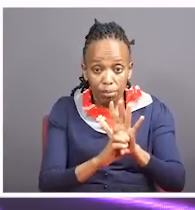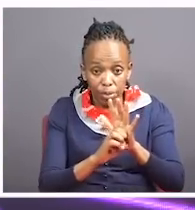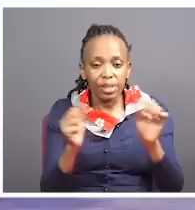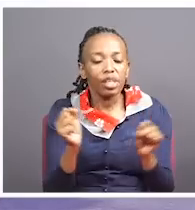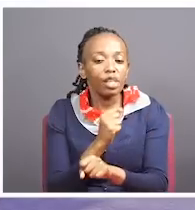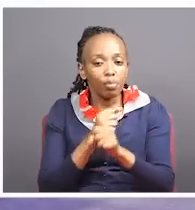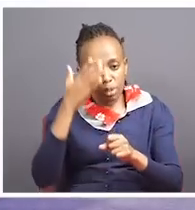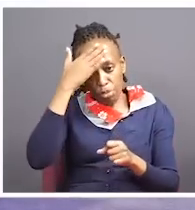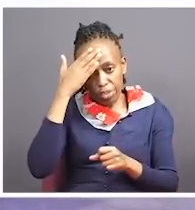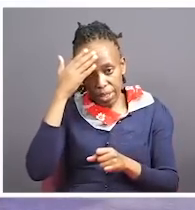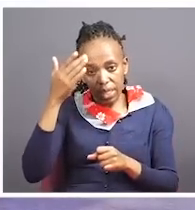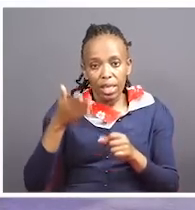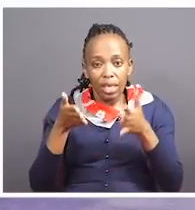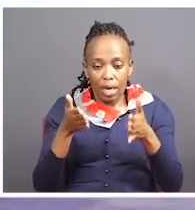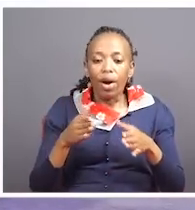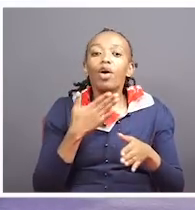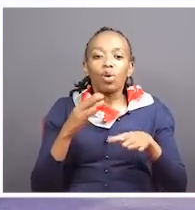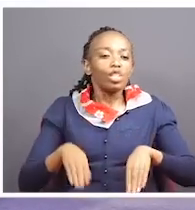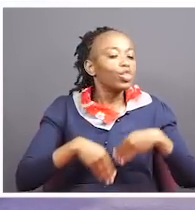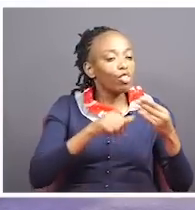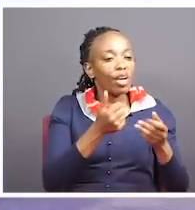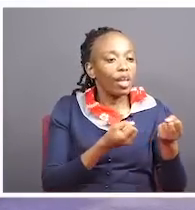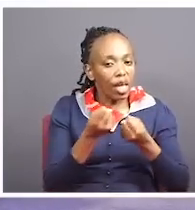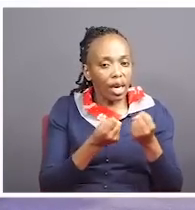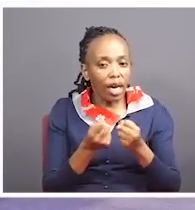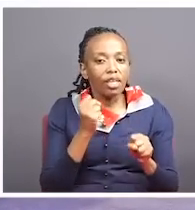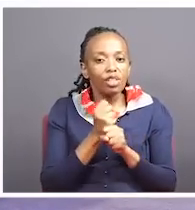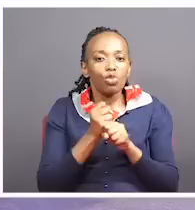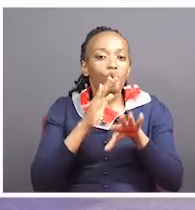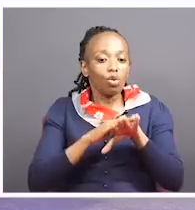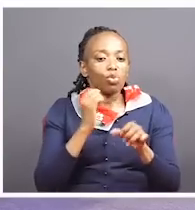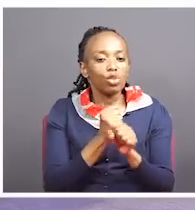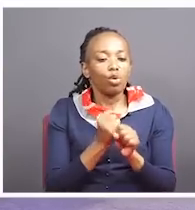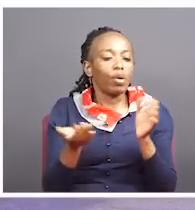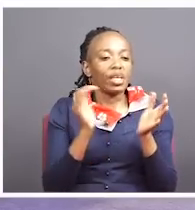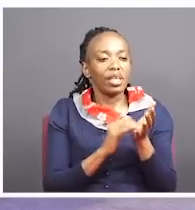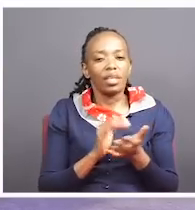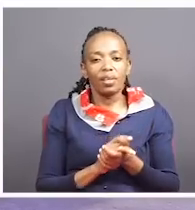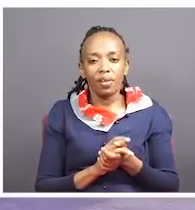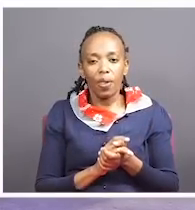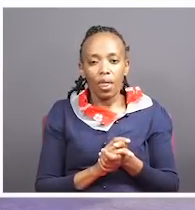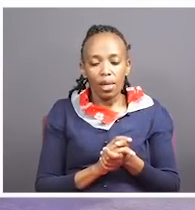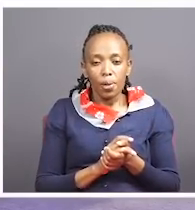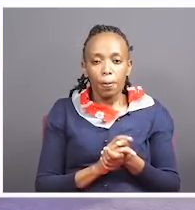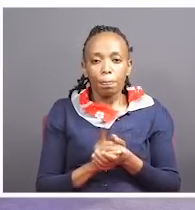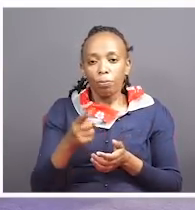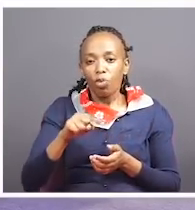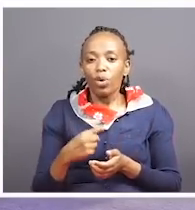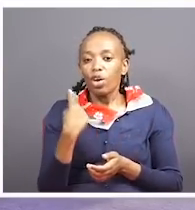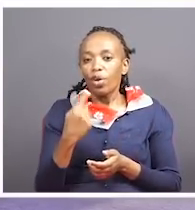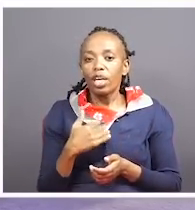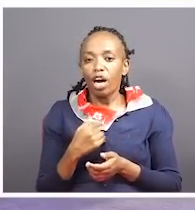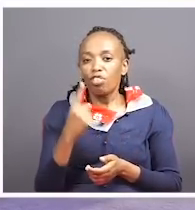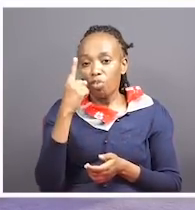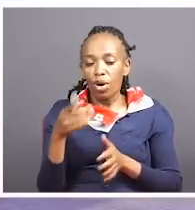examples, I will not forget. In fact, I'm about to take him another car for him to do a good job on it. We